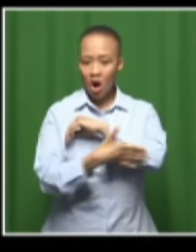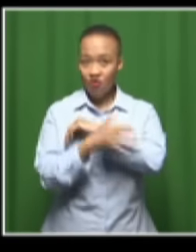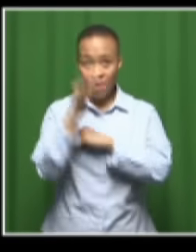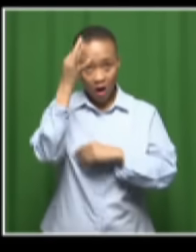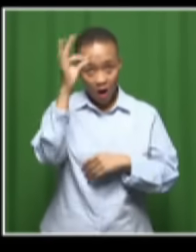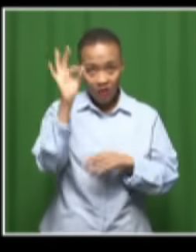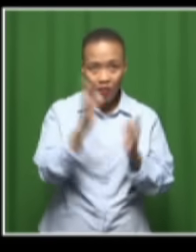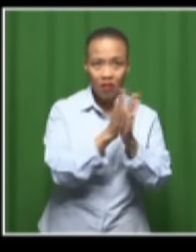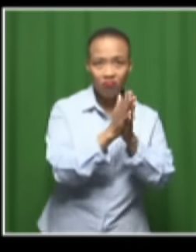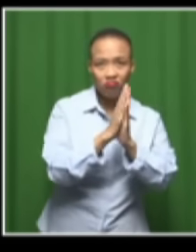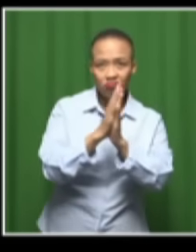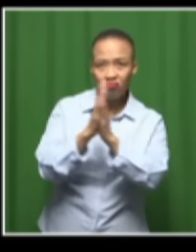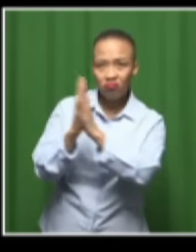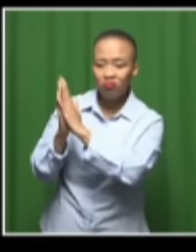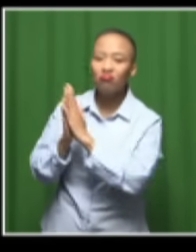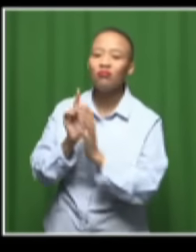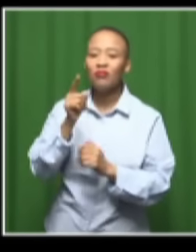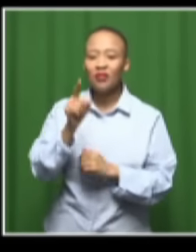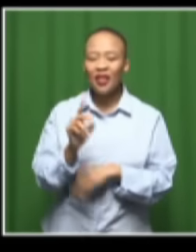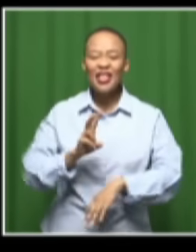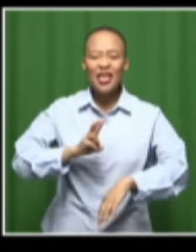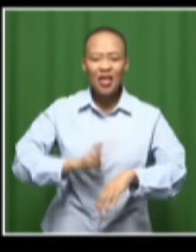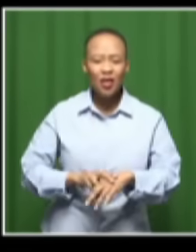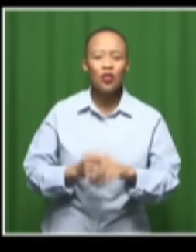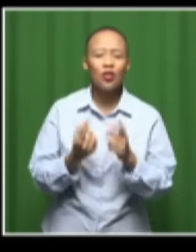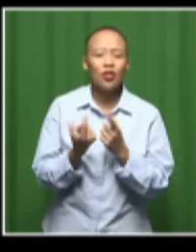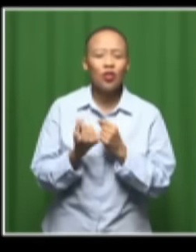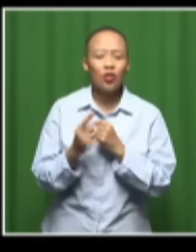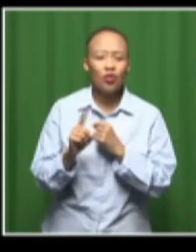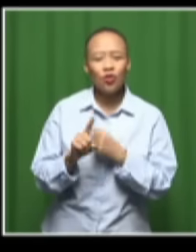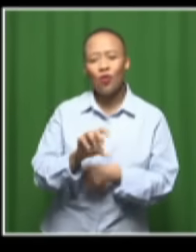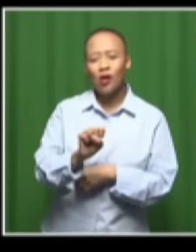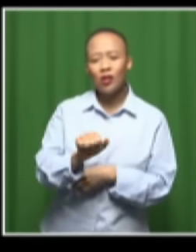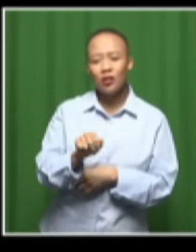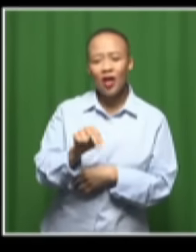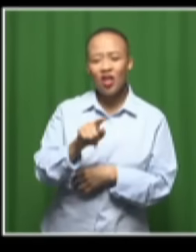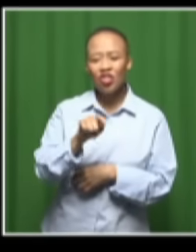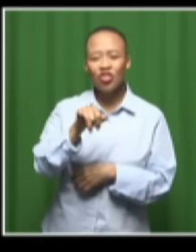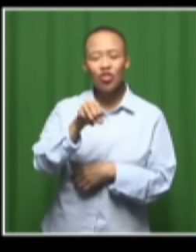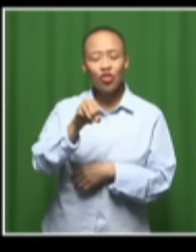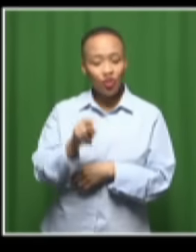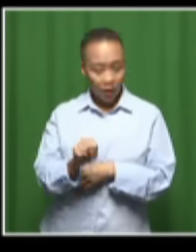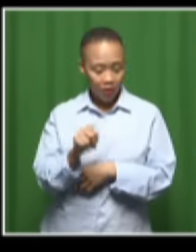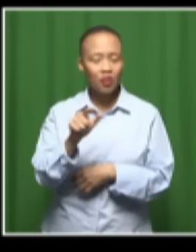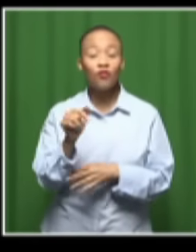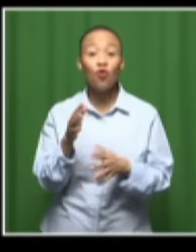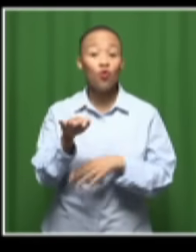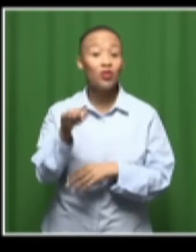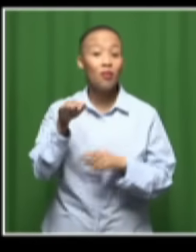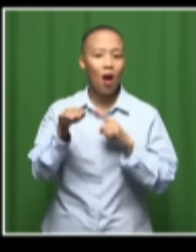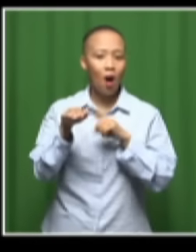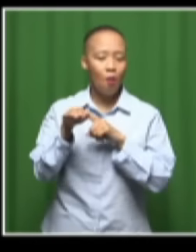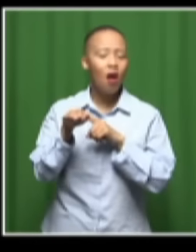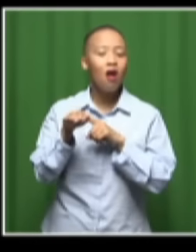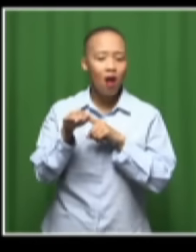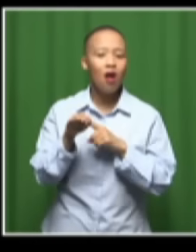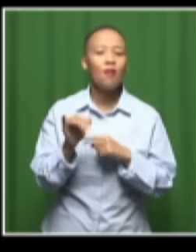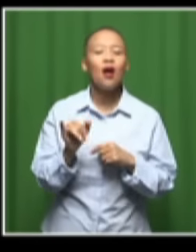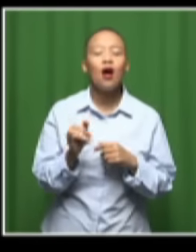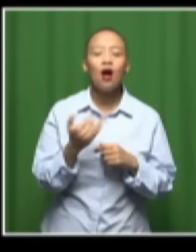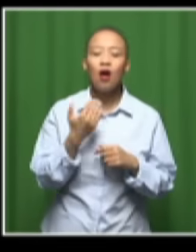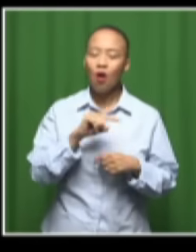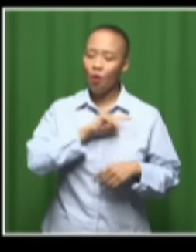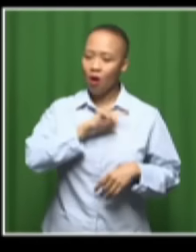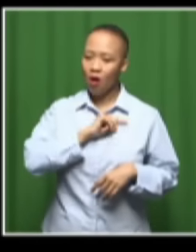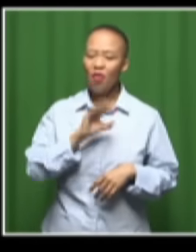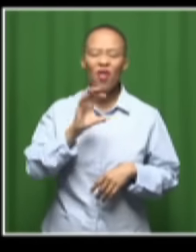sanctions against Zimbabweans. He's just saying that the sanctions, the illegal sanctions imposed on Zimbabwe by the West, are causing untold